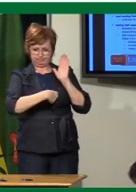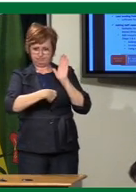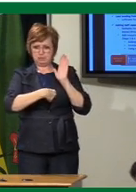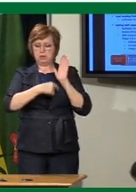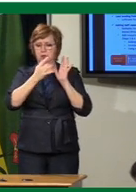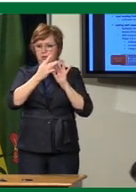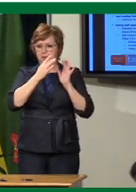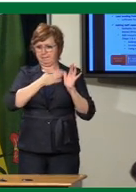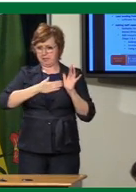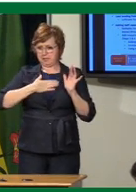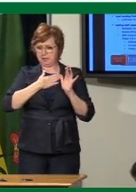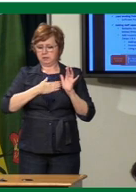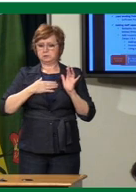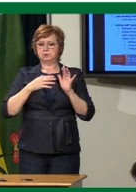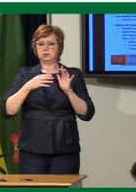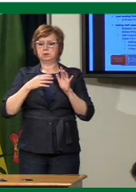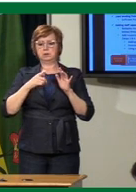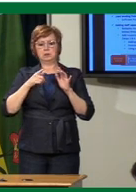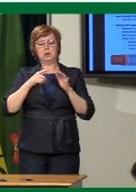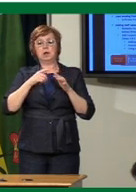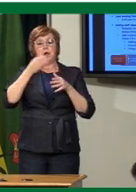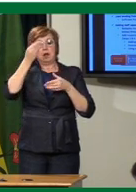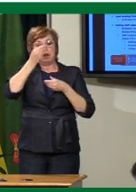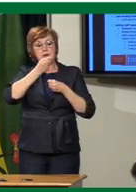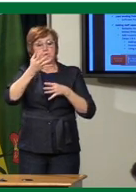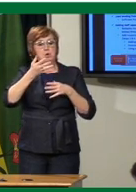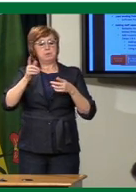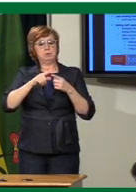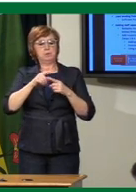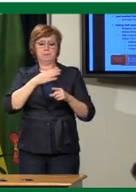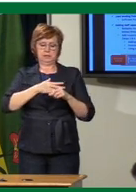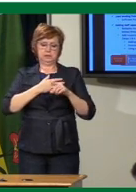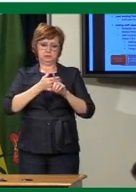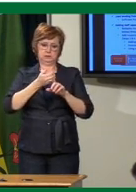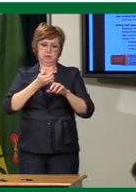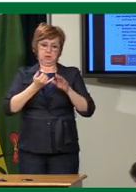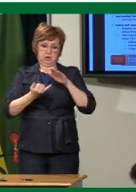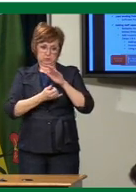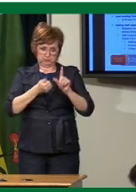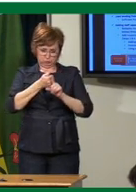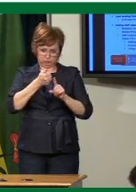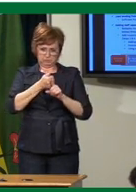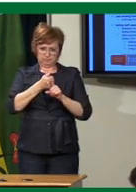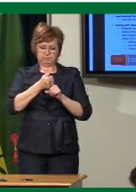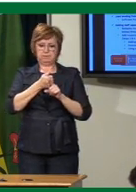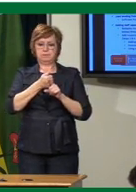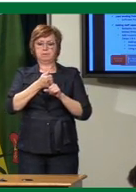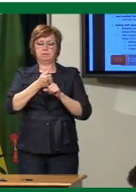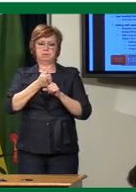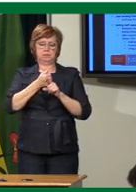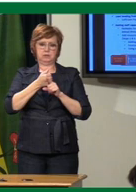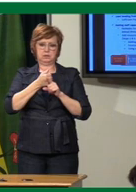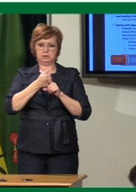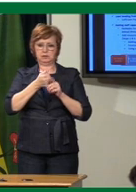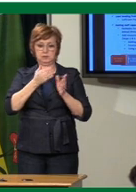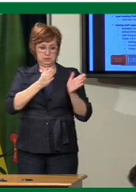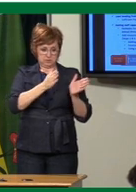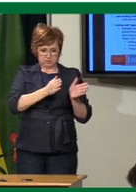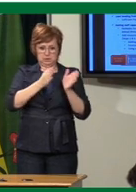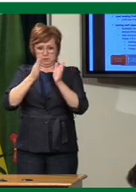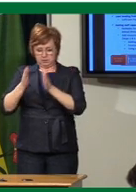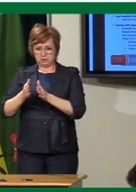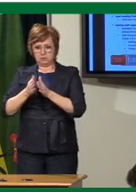and they're advised to self-isolate. And then from that point, we do have ongoing active monitoring of